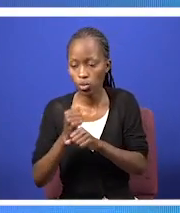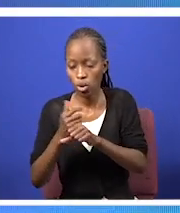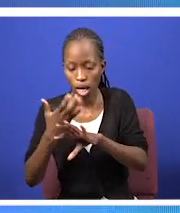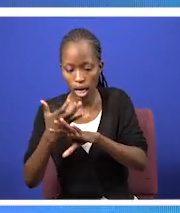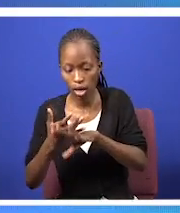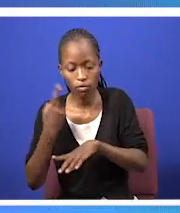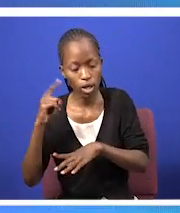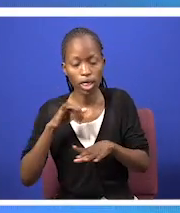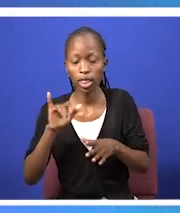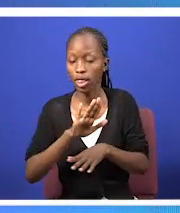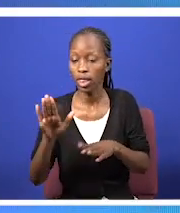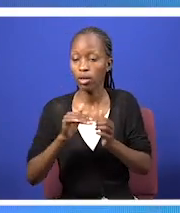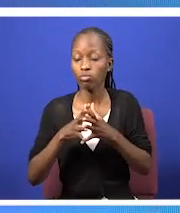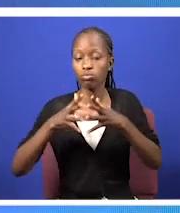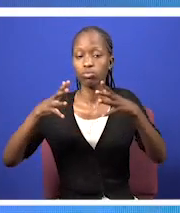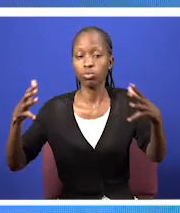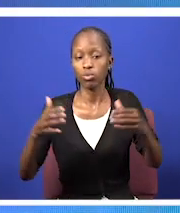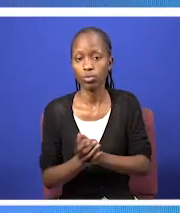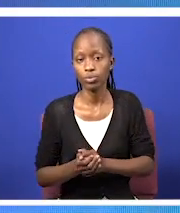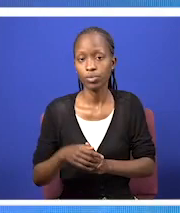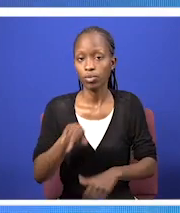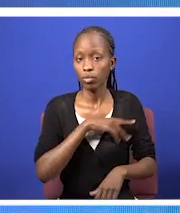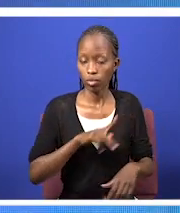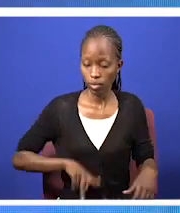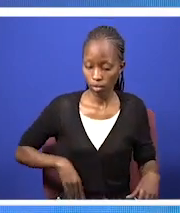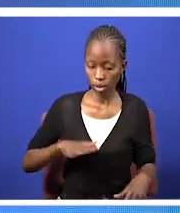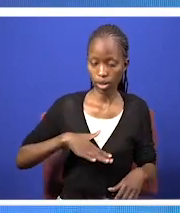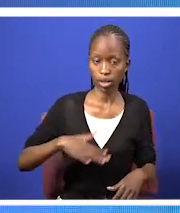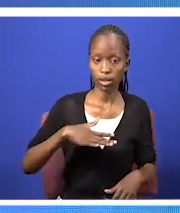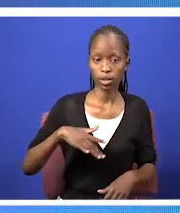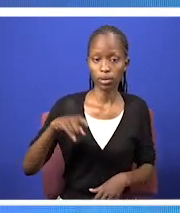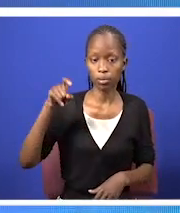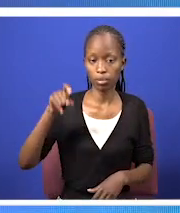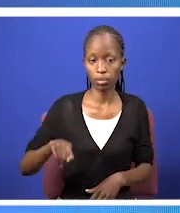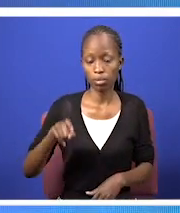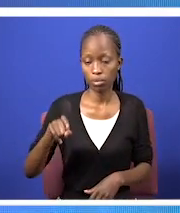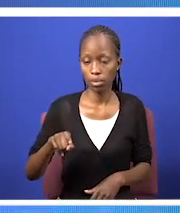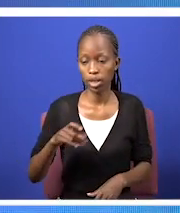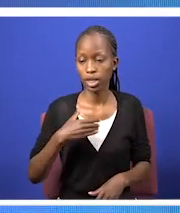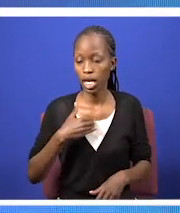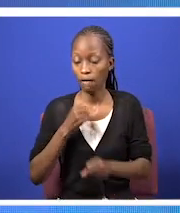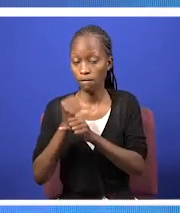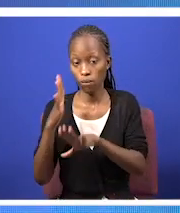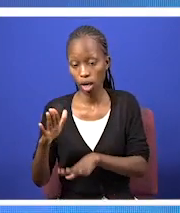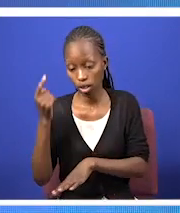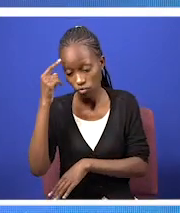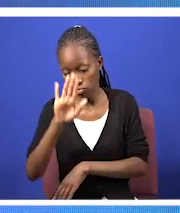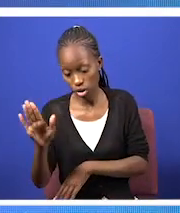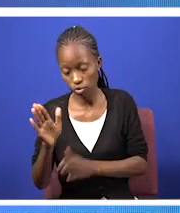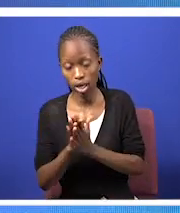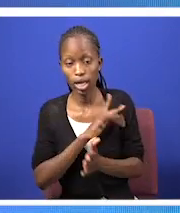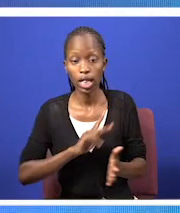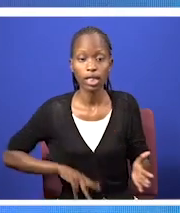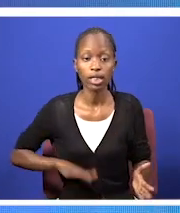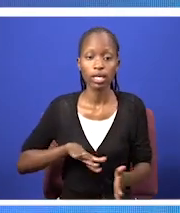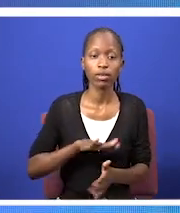to apply their rule, to apply their authority. A kingdom must make subjects for itself and for its